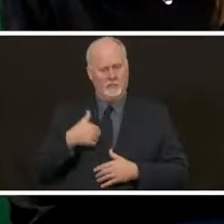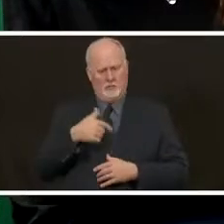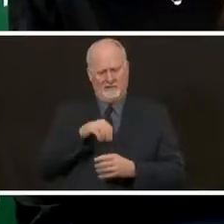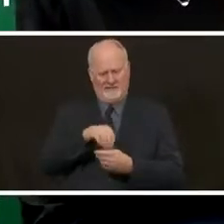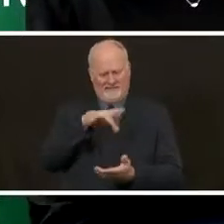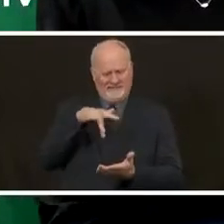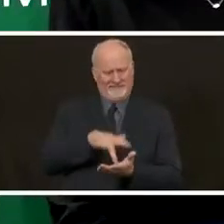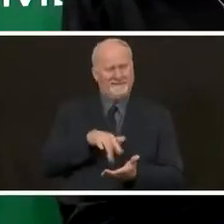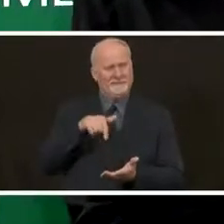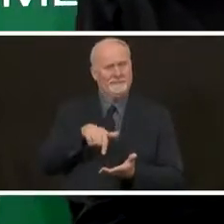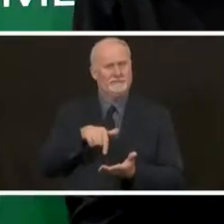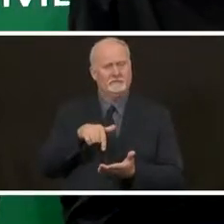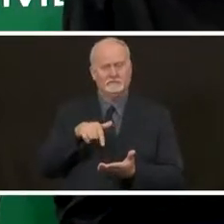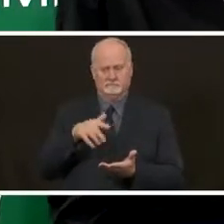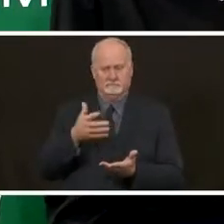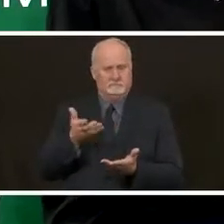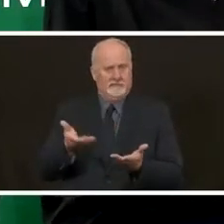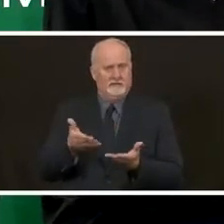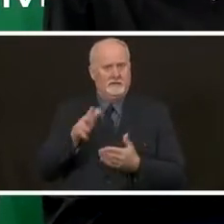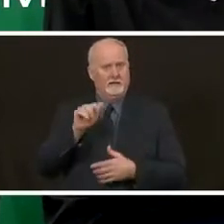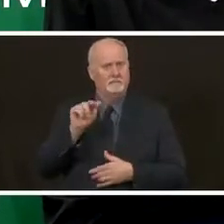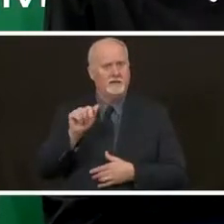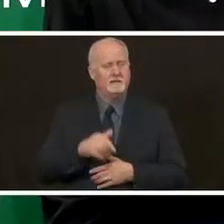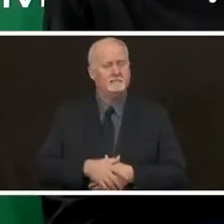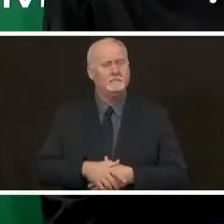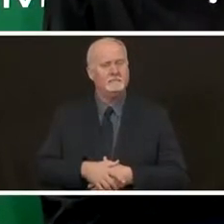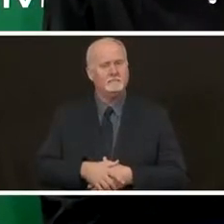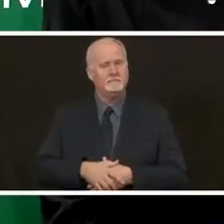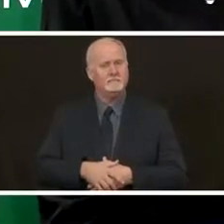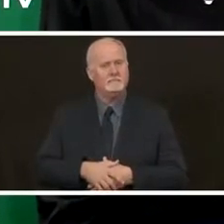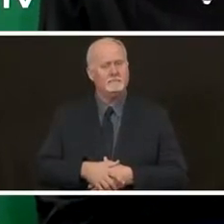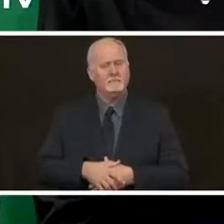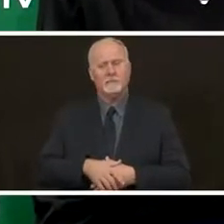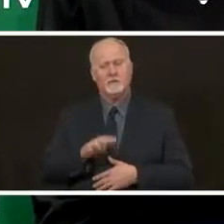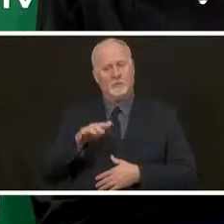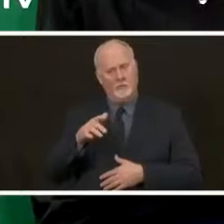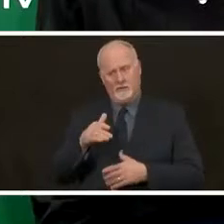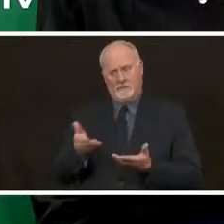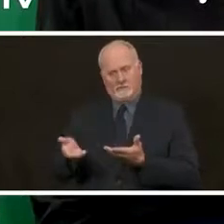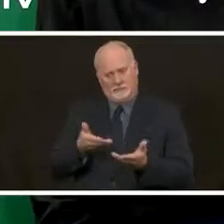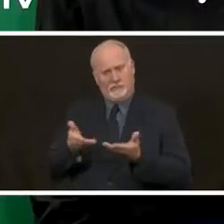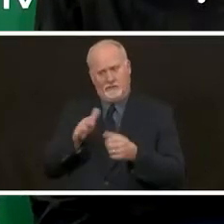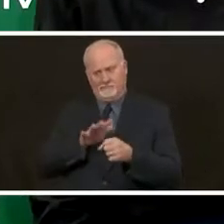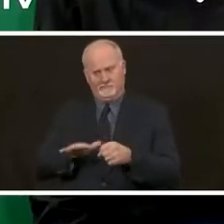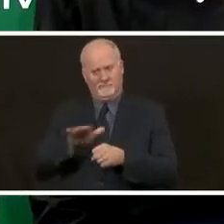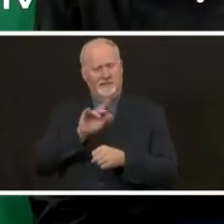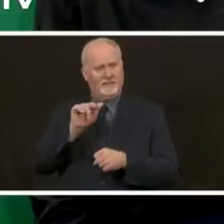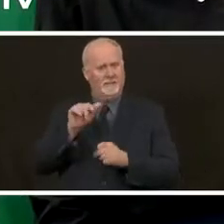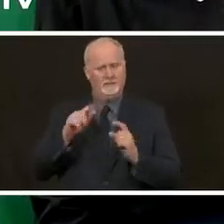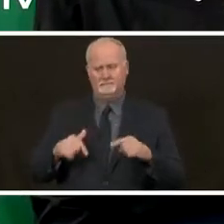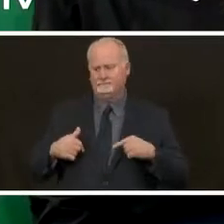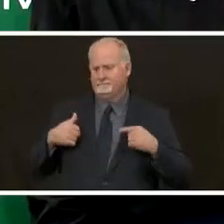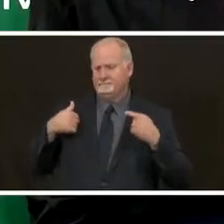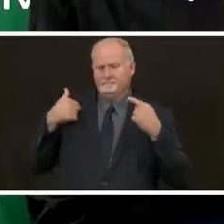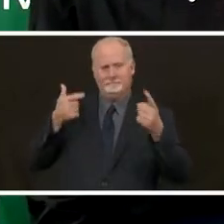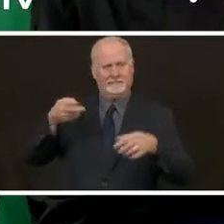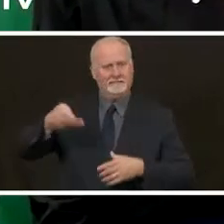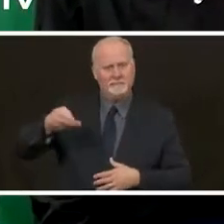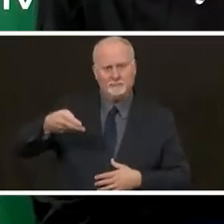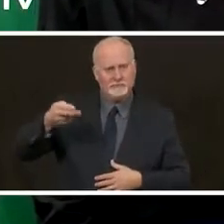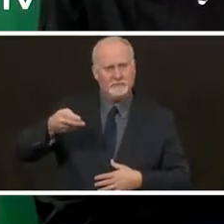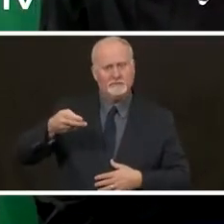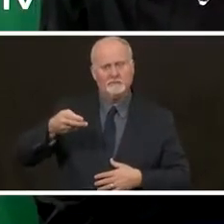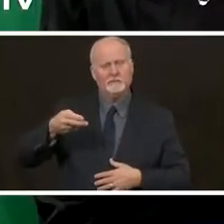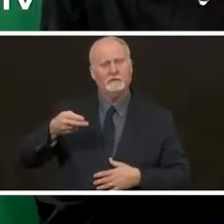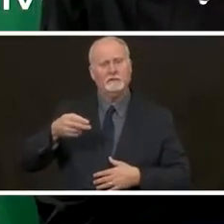that, where the greatest burden exists. And we've been committed to serving the populations of this region throughout our entire history